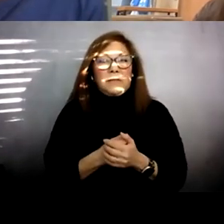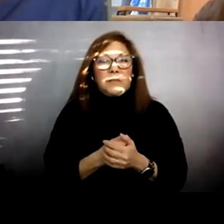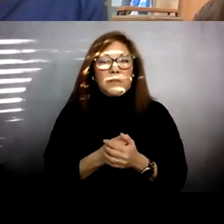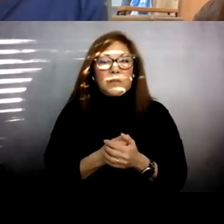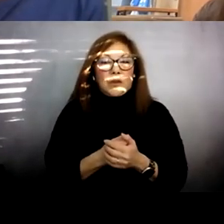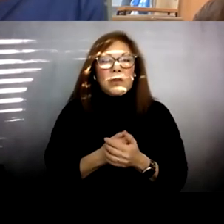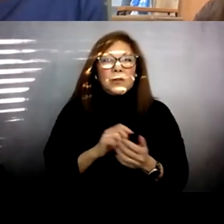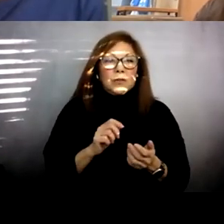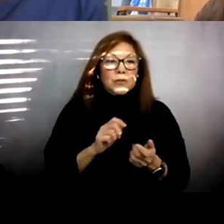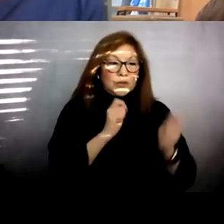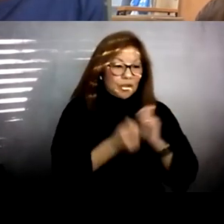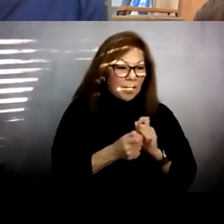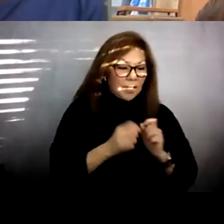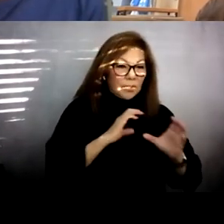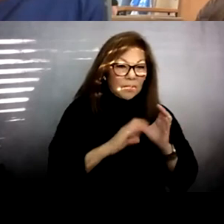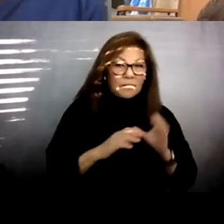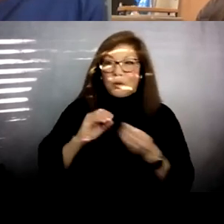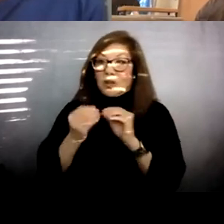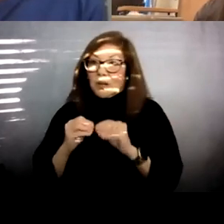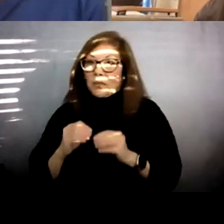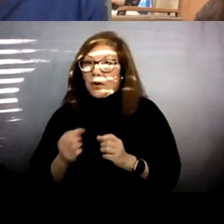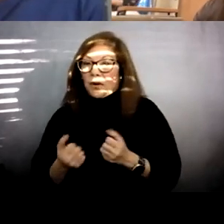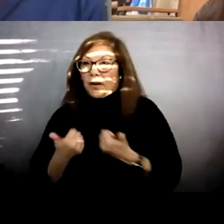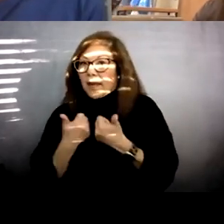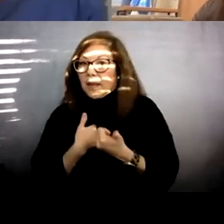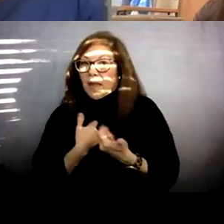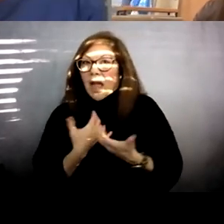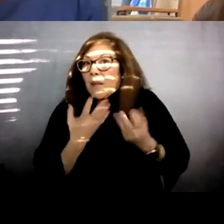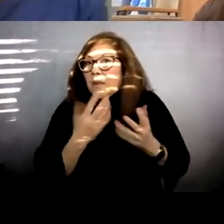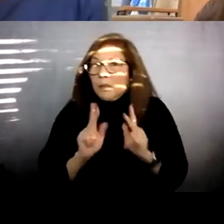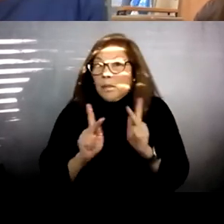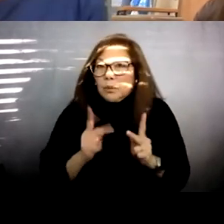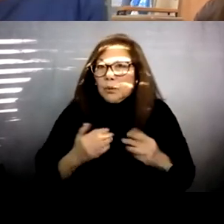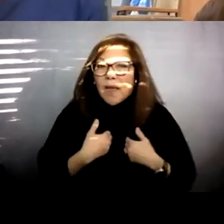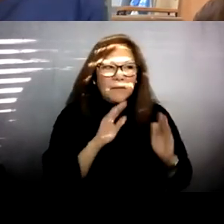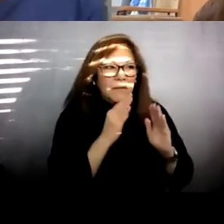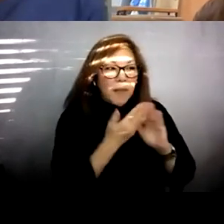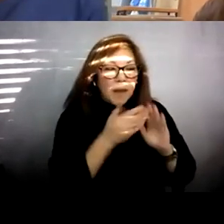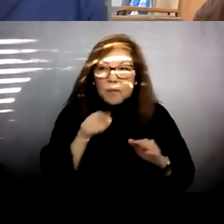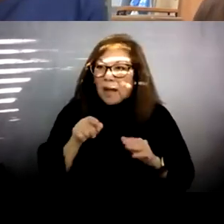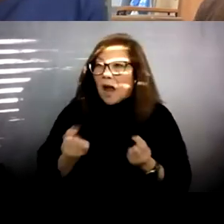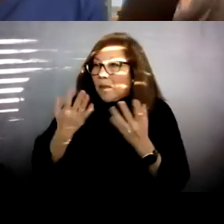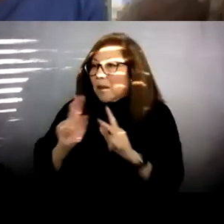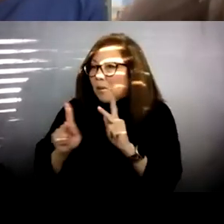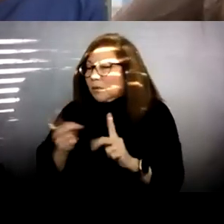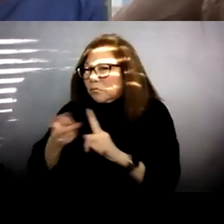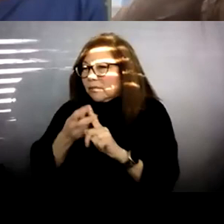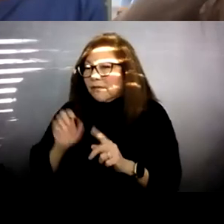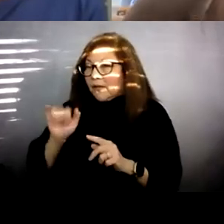turn conversations like that into a numbers game. How many people do you have from this community? How many people do you have from that community? I